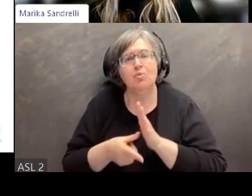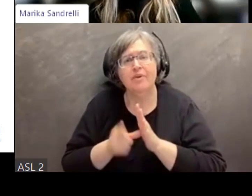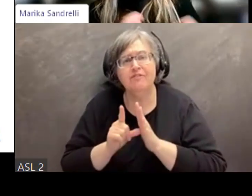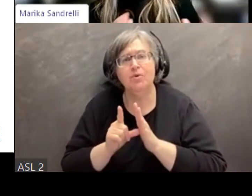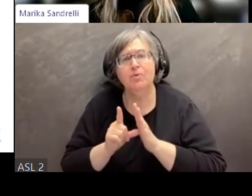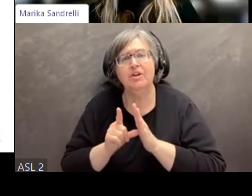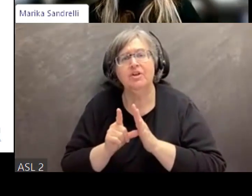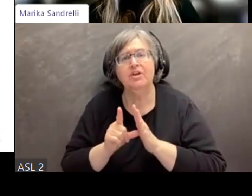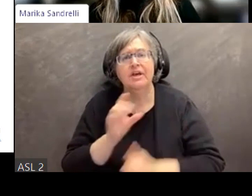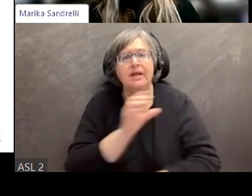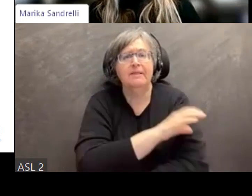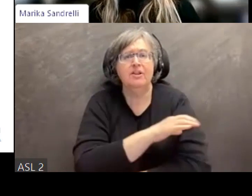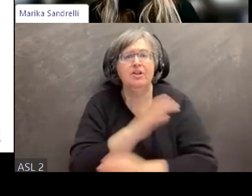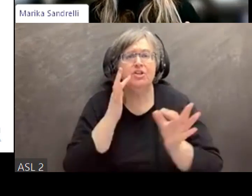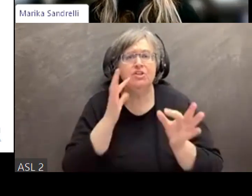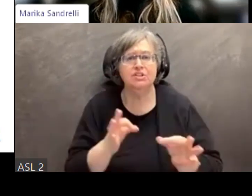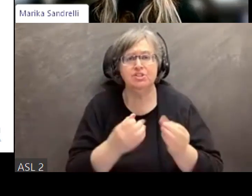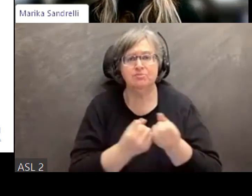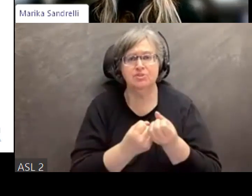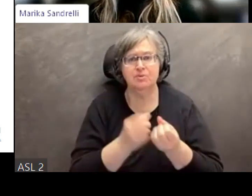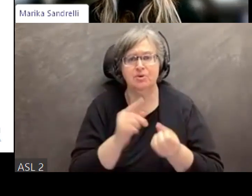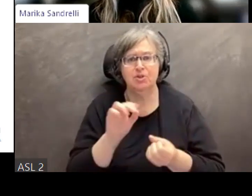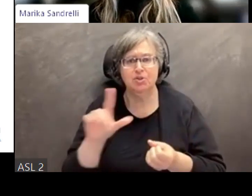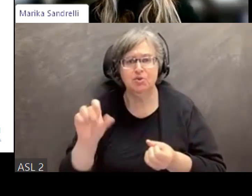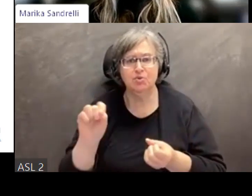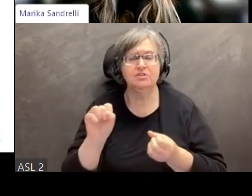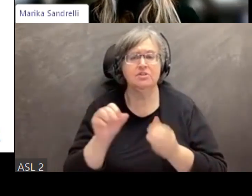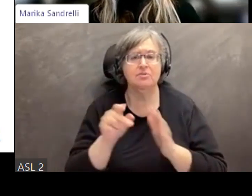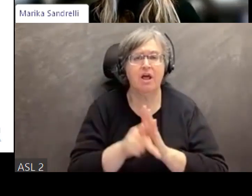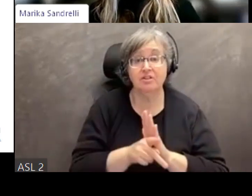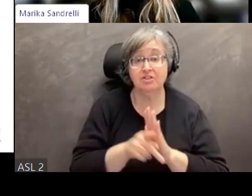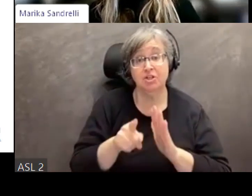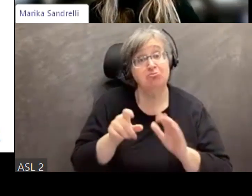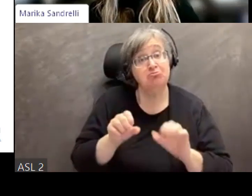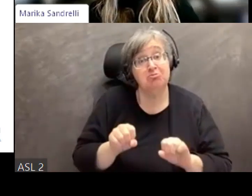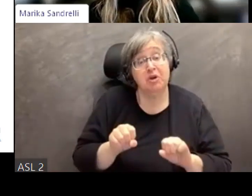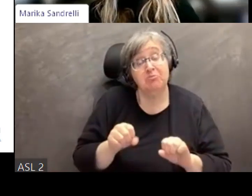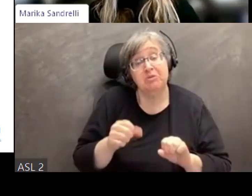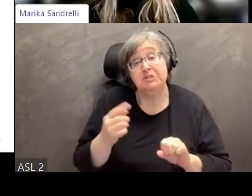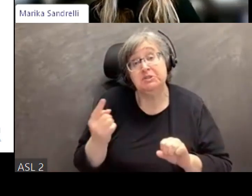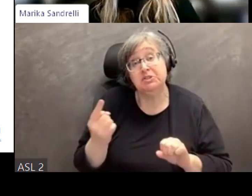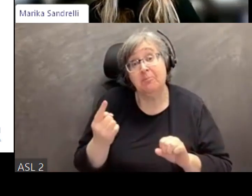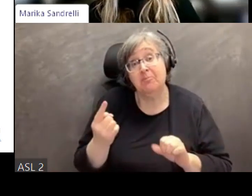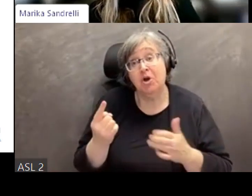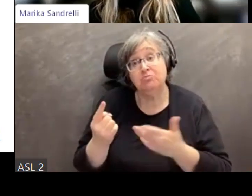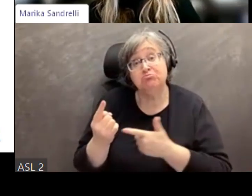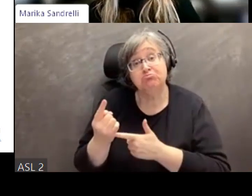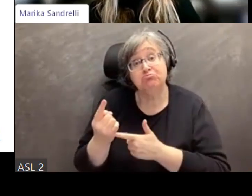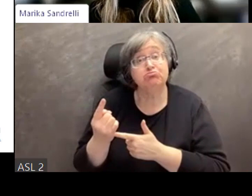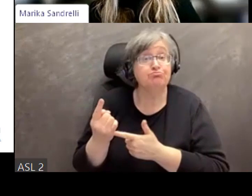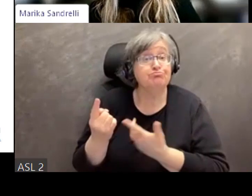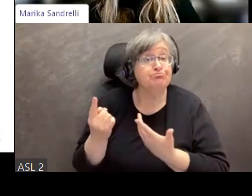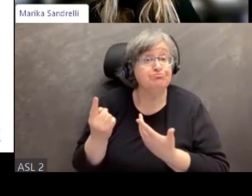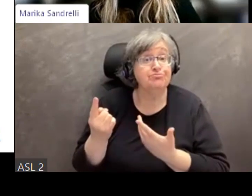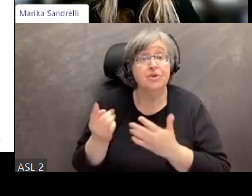facilitate reviewing clinical decision support tools or policies. You could be somebody that's,